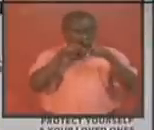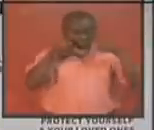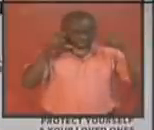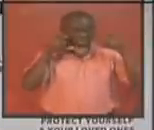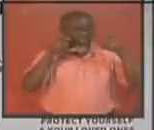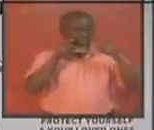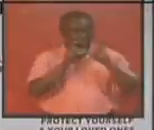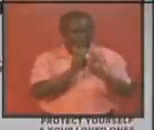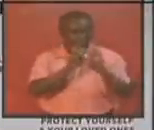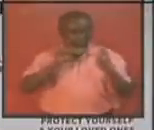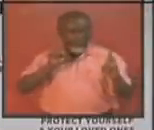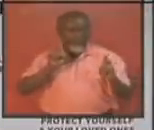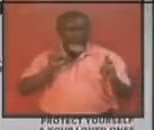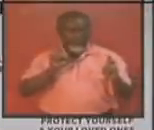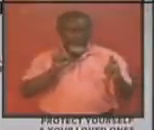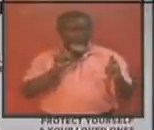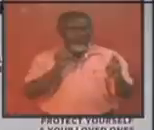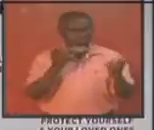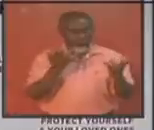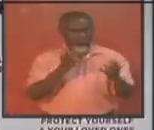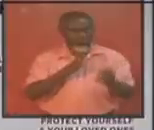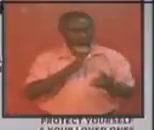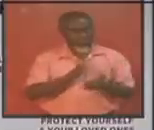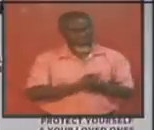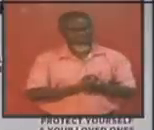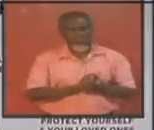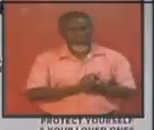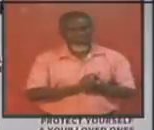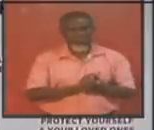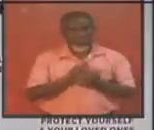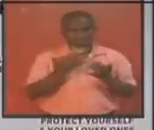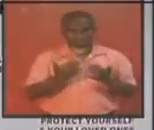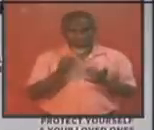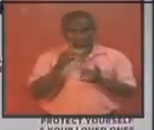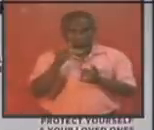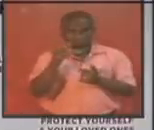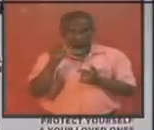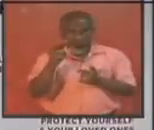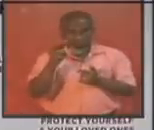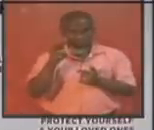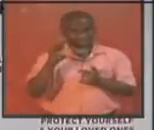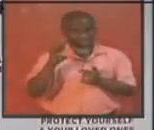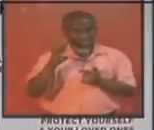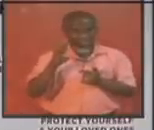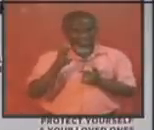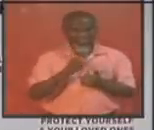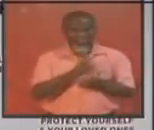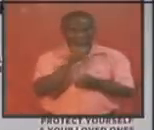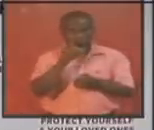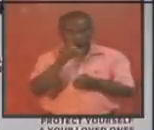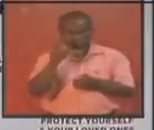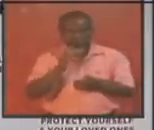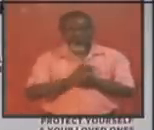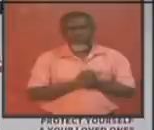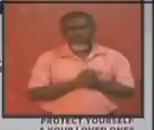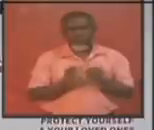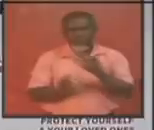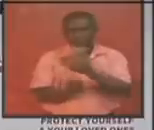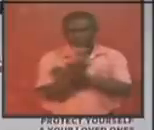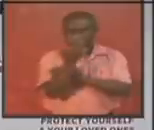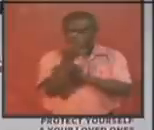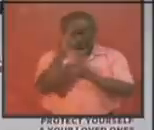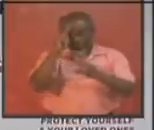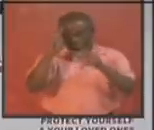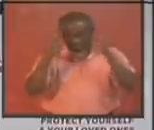Thank you, CMO. We will now field questions from TV6, please. Hi, good morning.